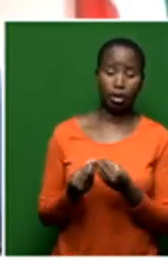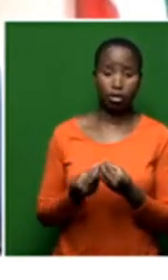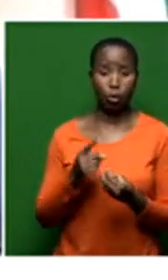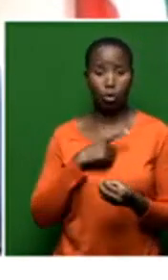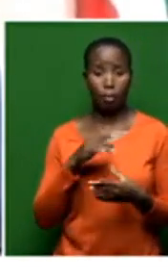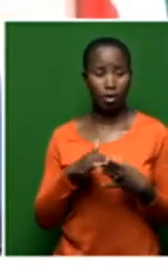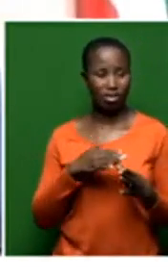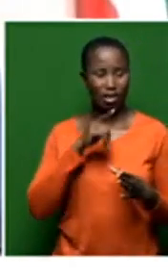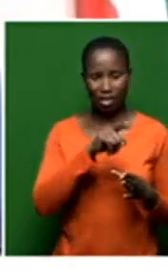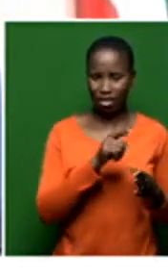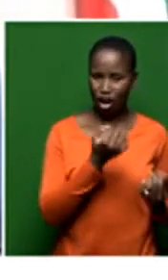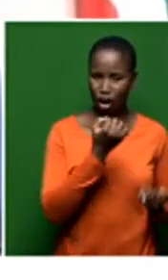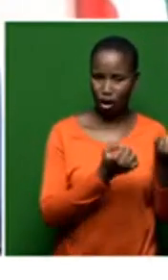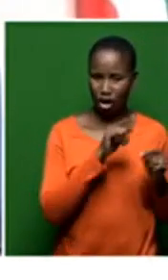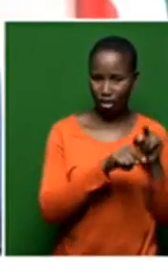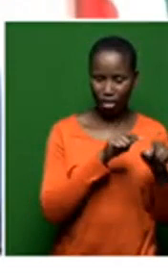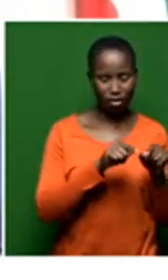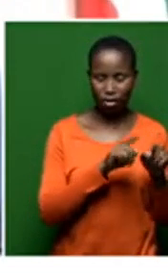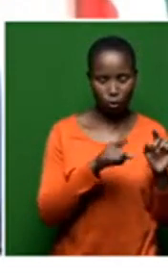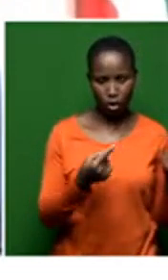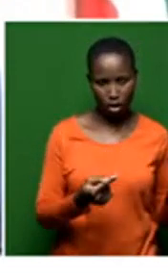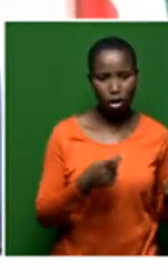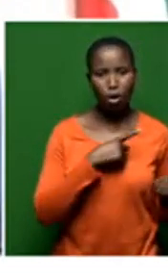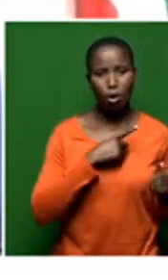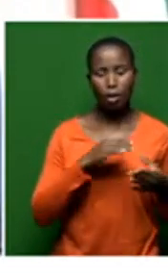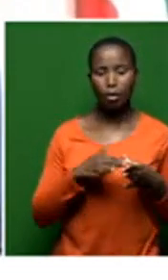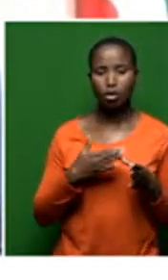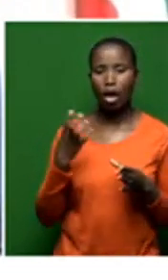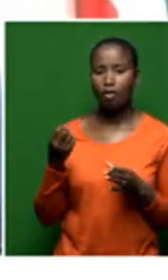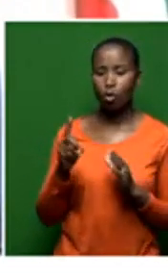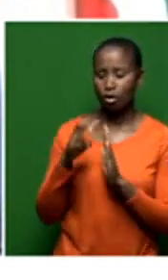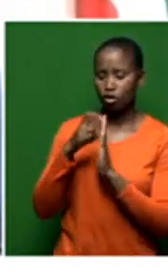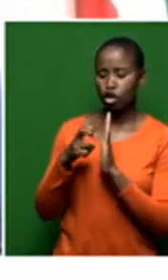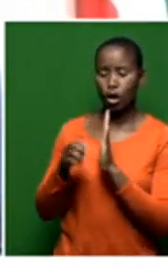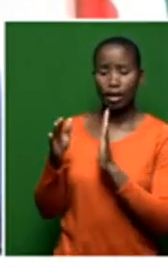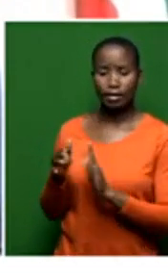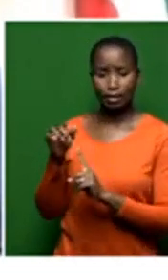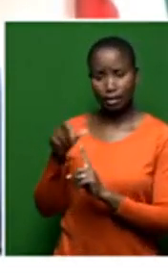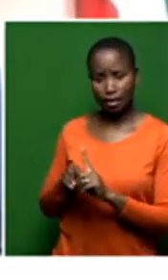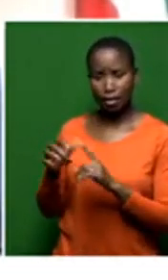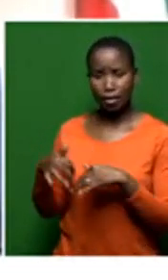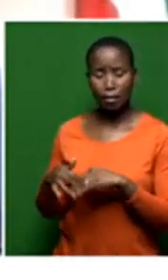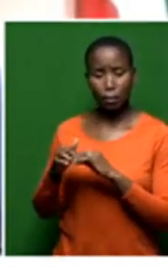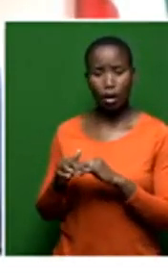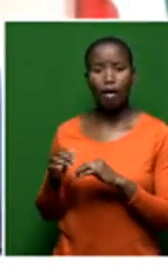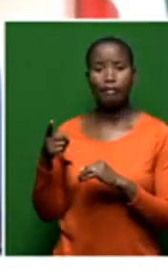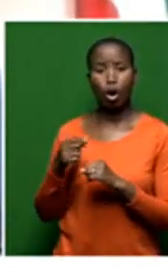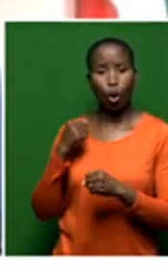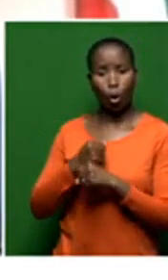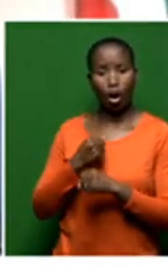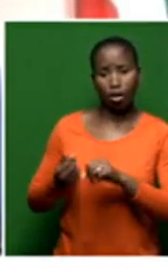litigation, because once that happens, it's a regulator here dealing with,